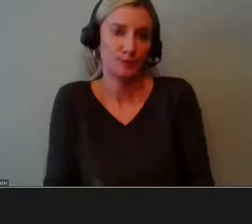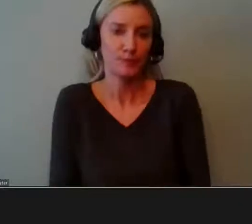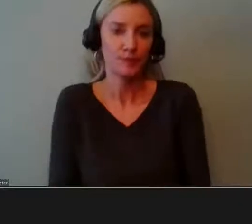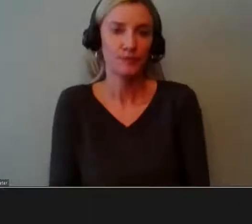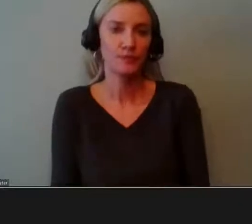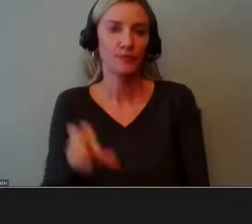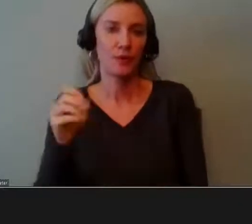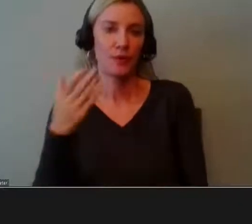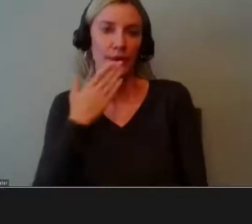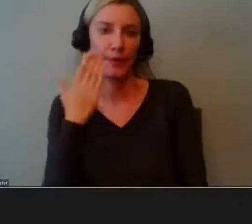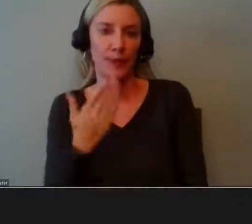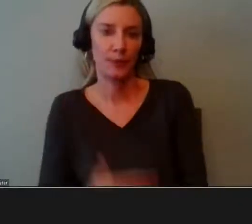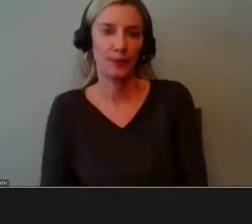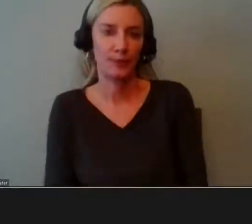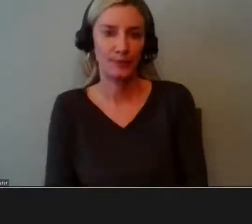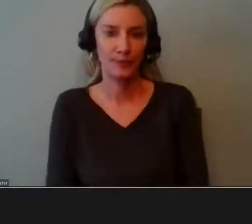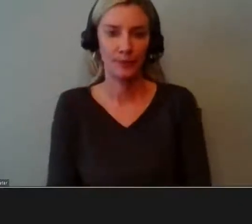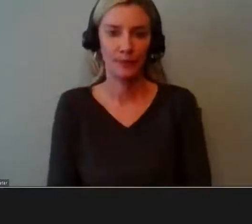Thank you.